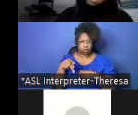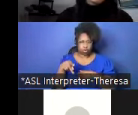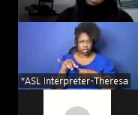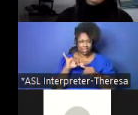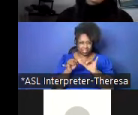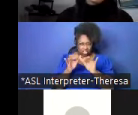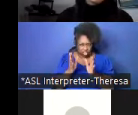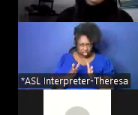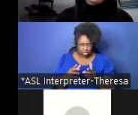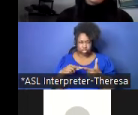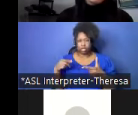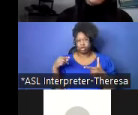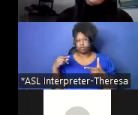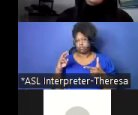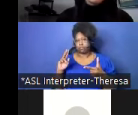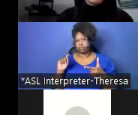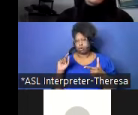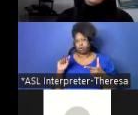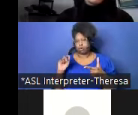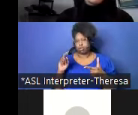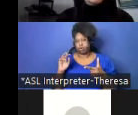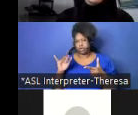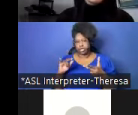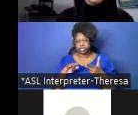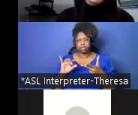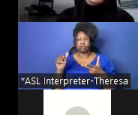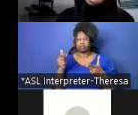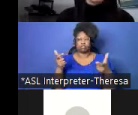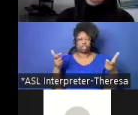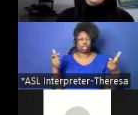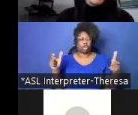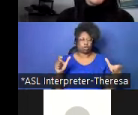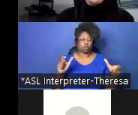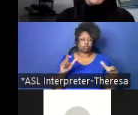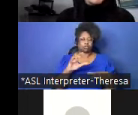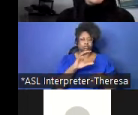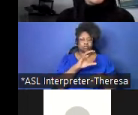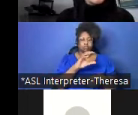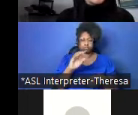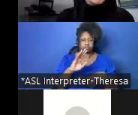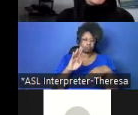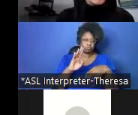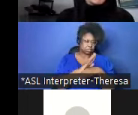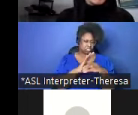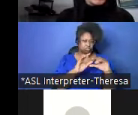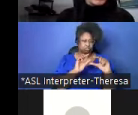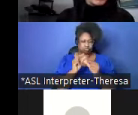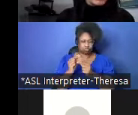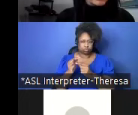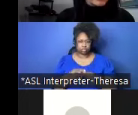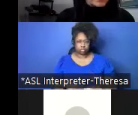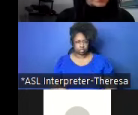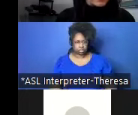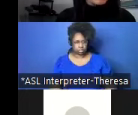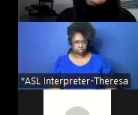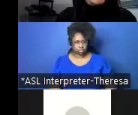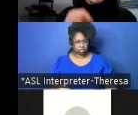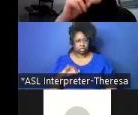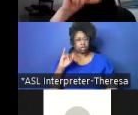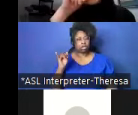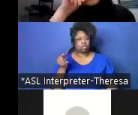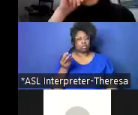Authority, and various other very large entities. That's been looked at, you know, Joe. I